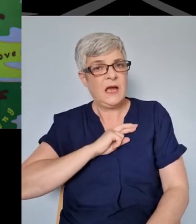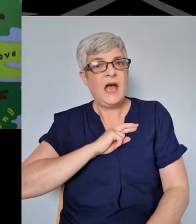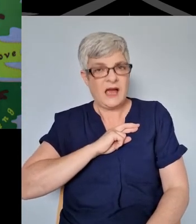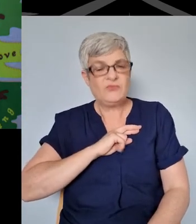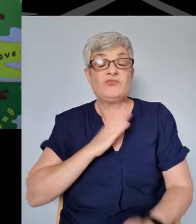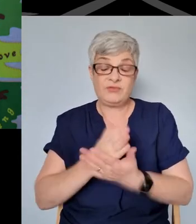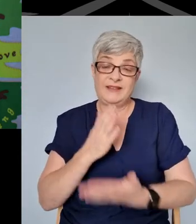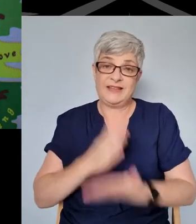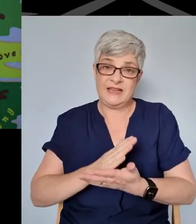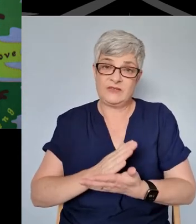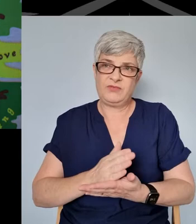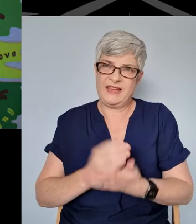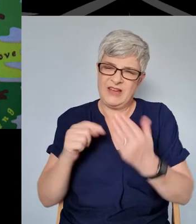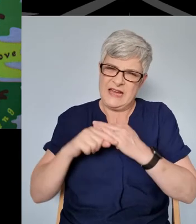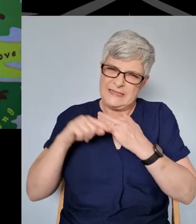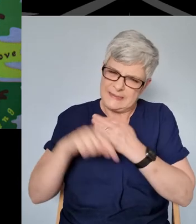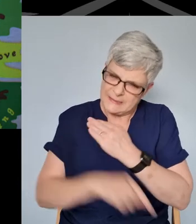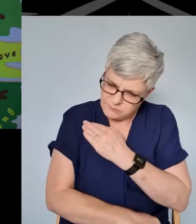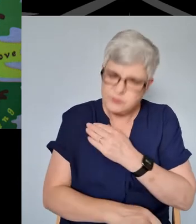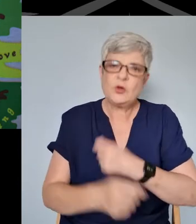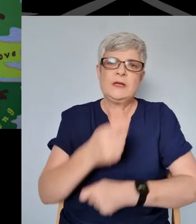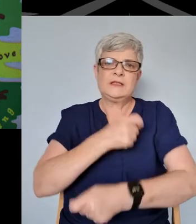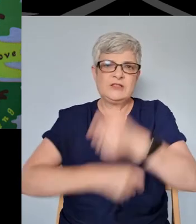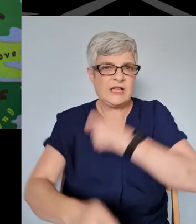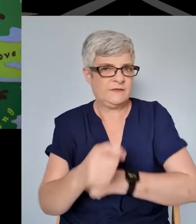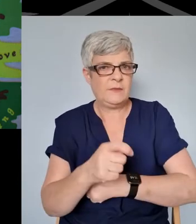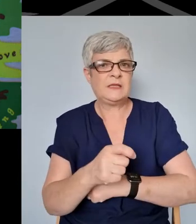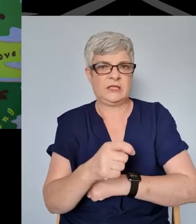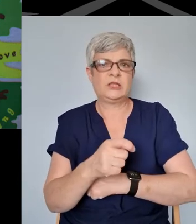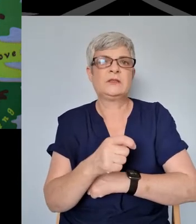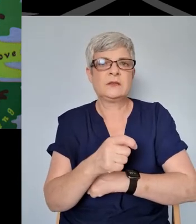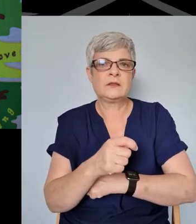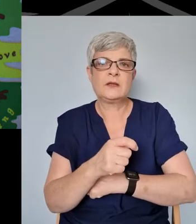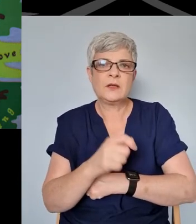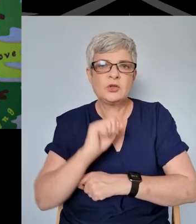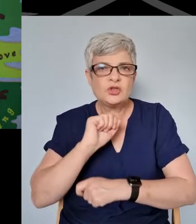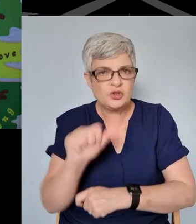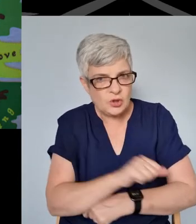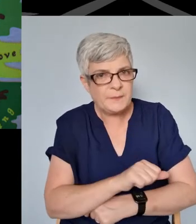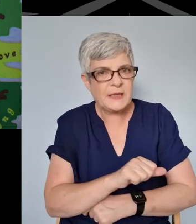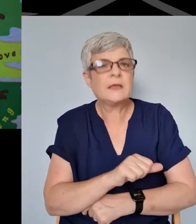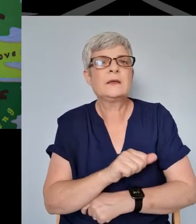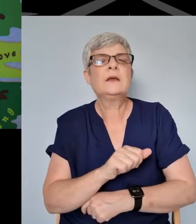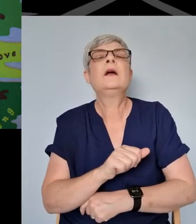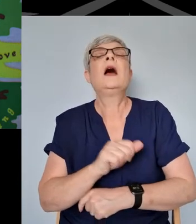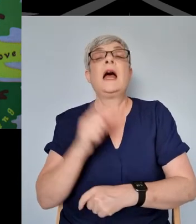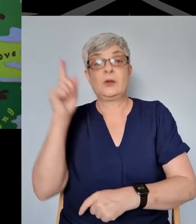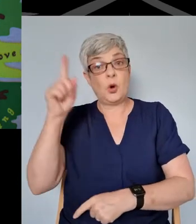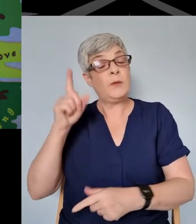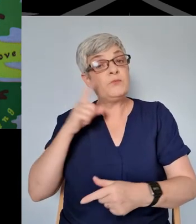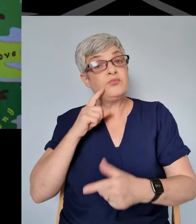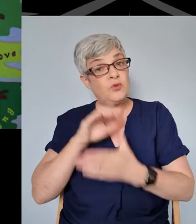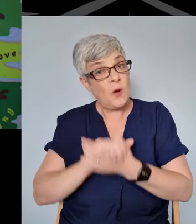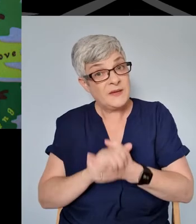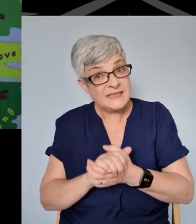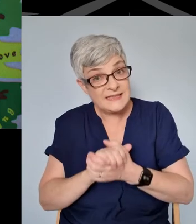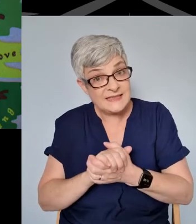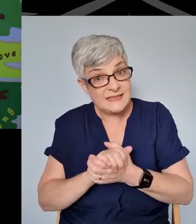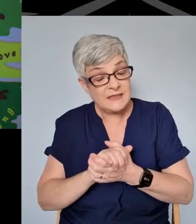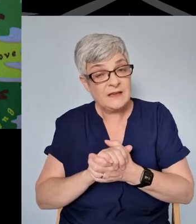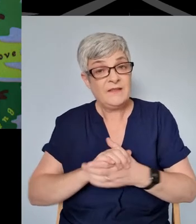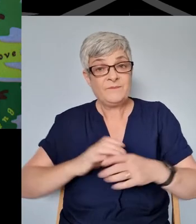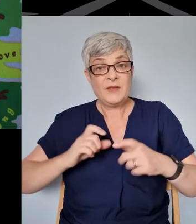radical surgery, real deep transformation. And that's what God was promising. The old stony hearts would